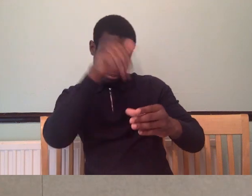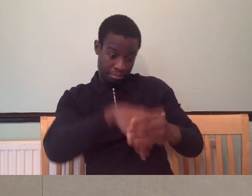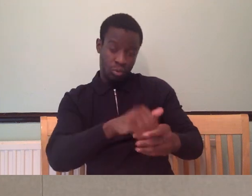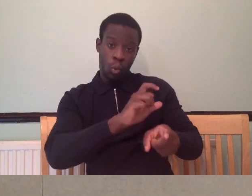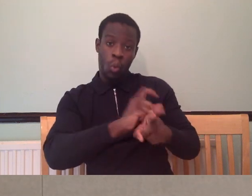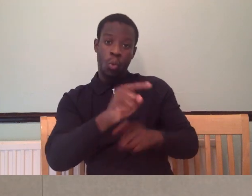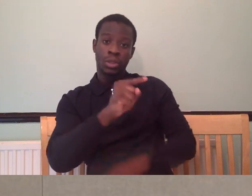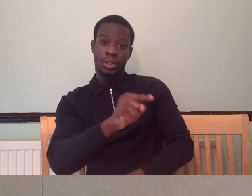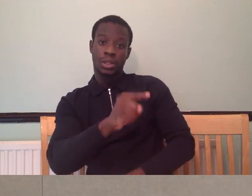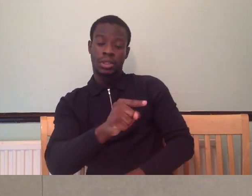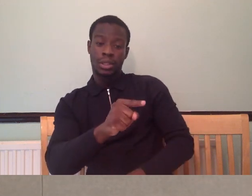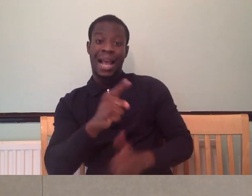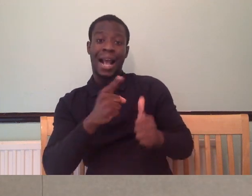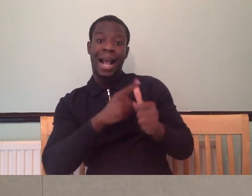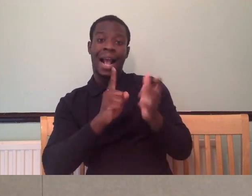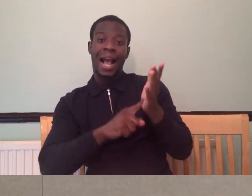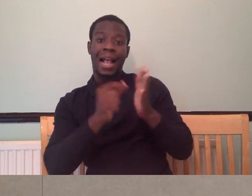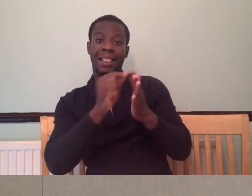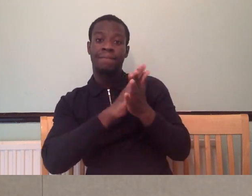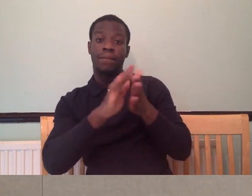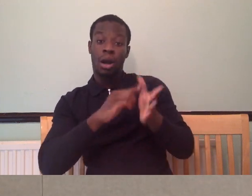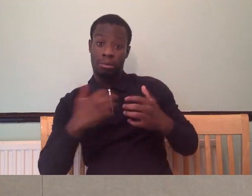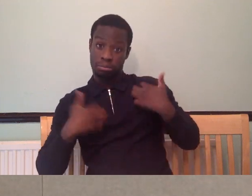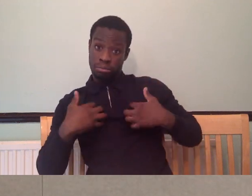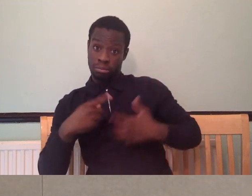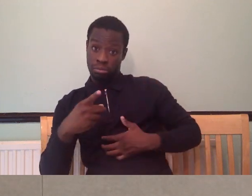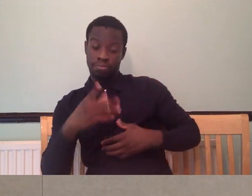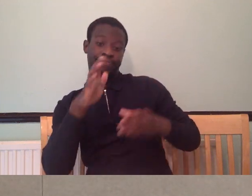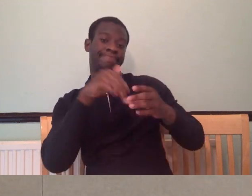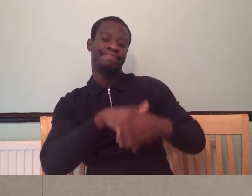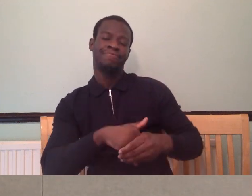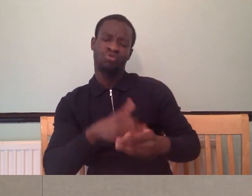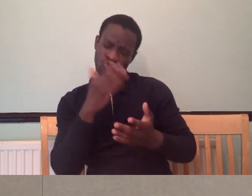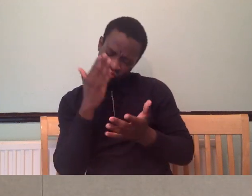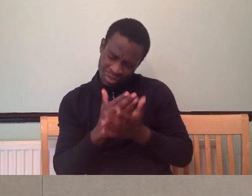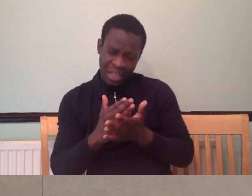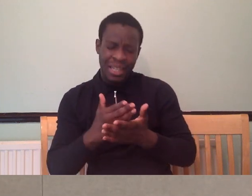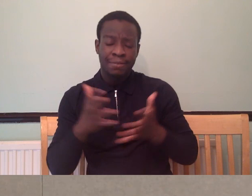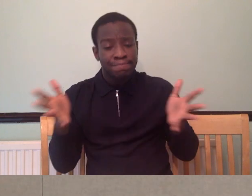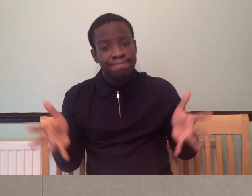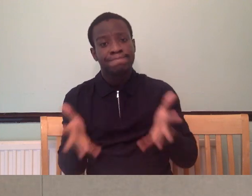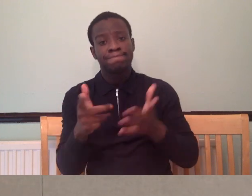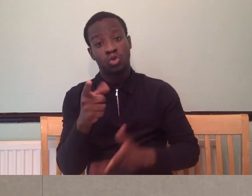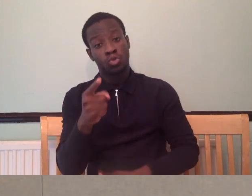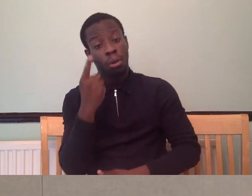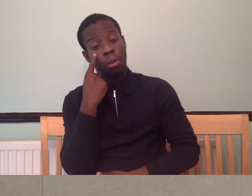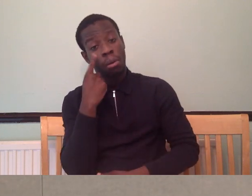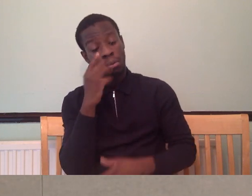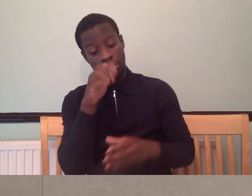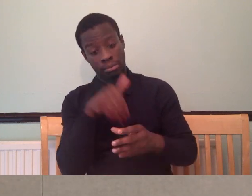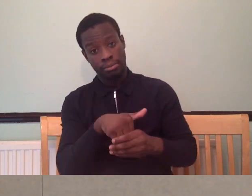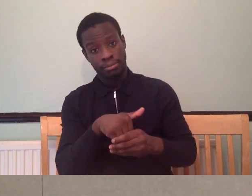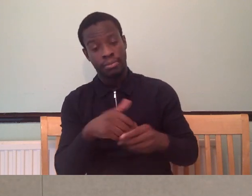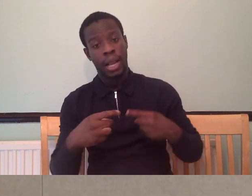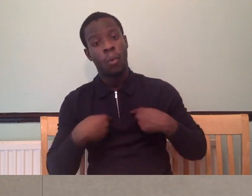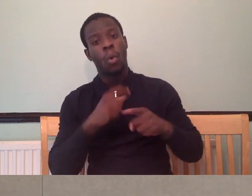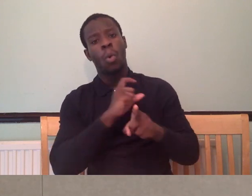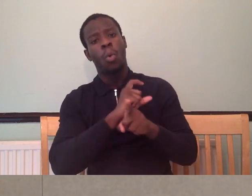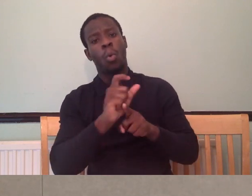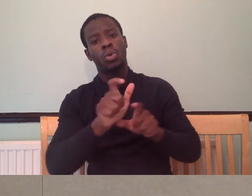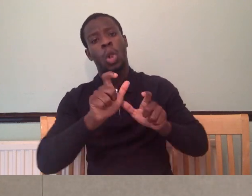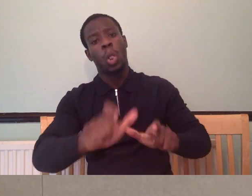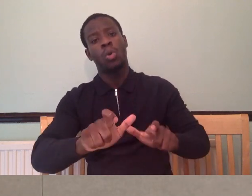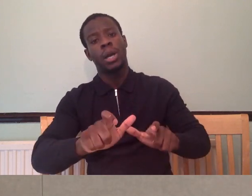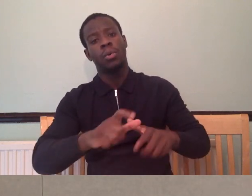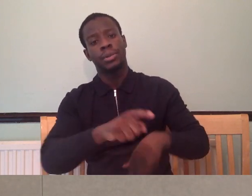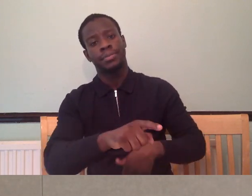Alpha may be something that interests you. We would love you to come on our Alpha